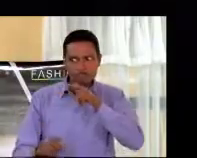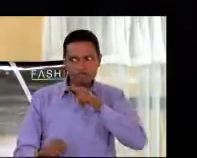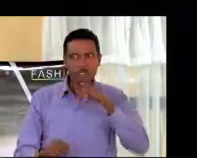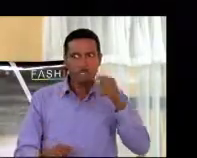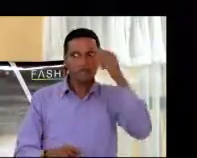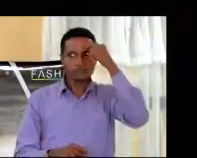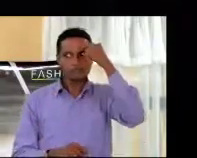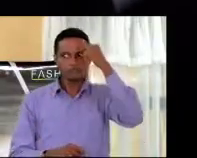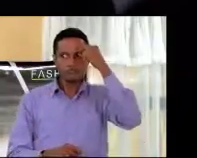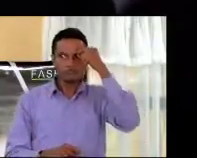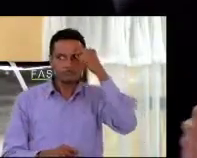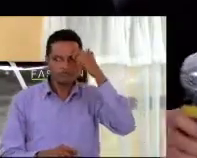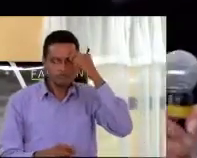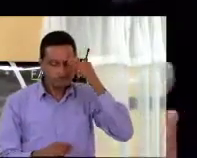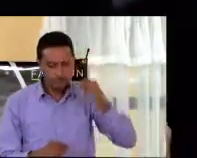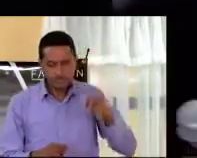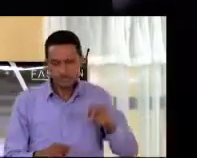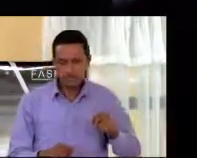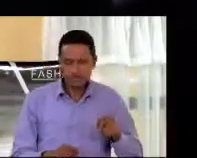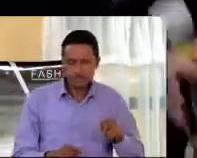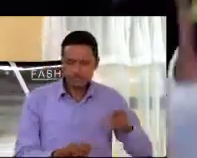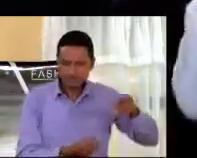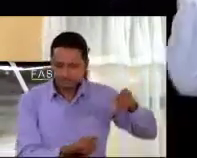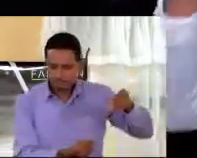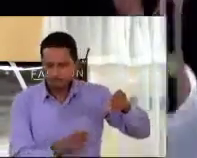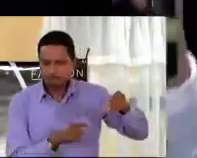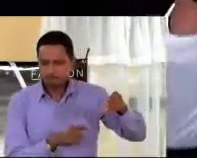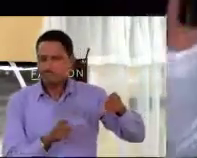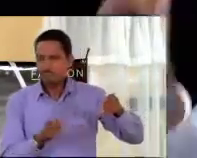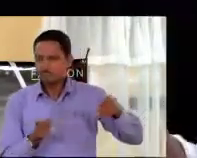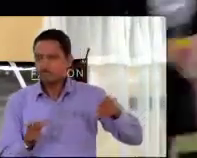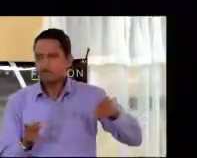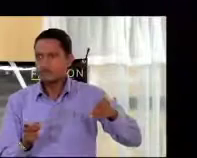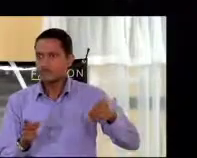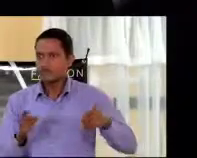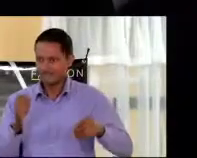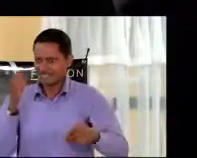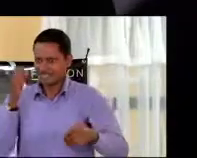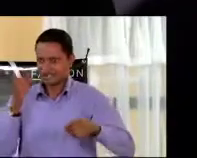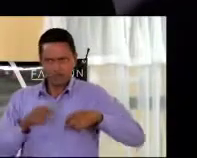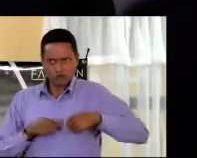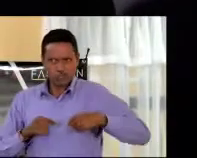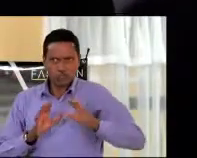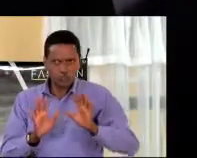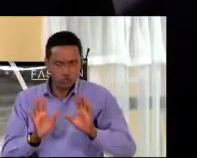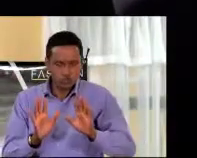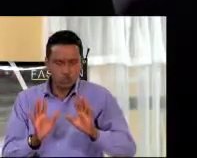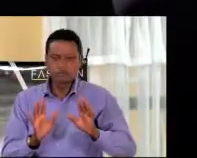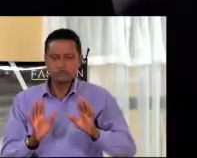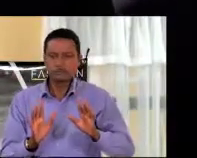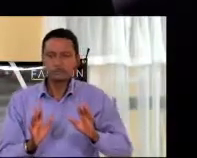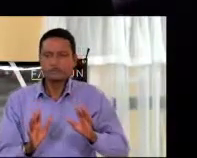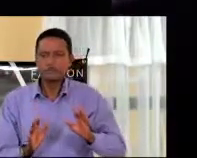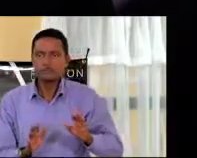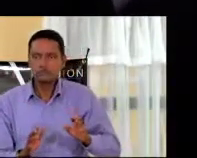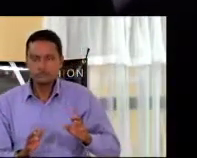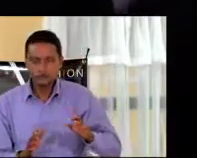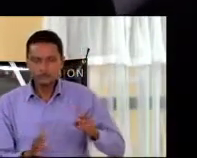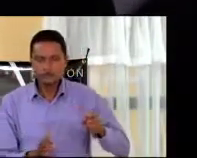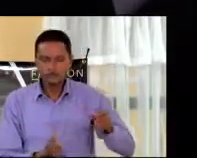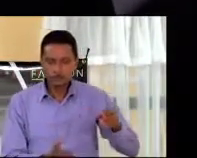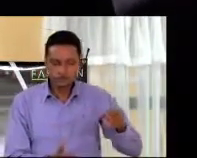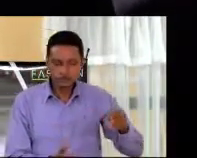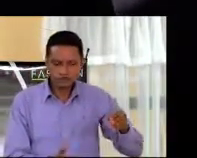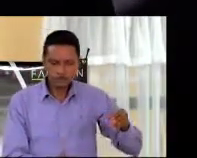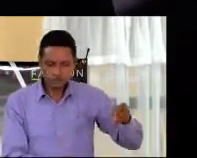eh? I'm tweaking the products. The brand is your heart, your home, and what's inside of it is your products,